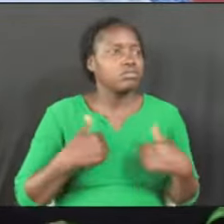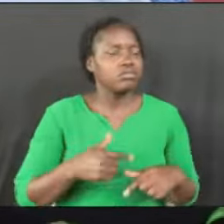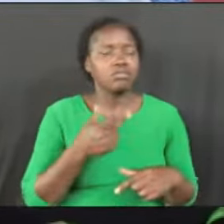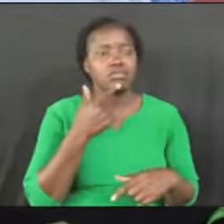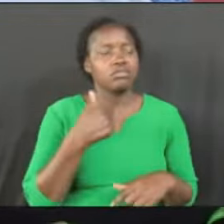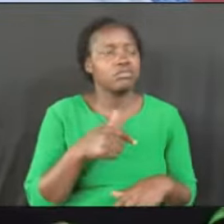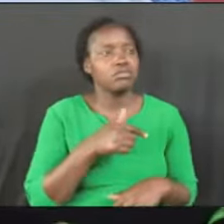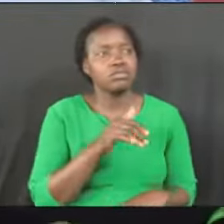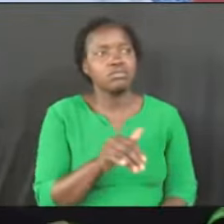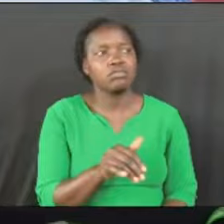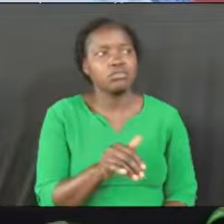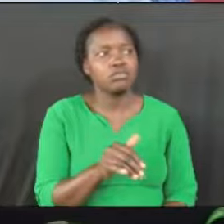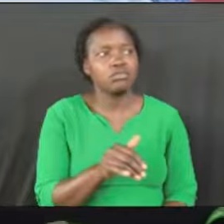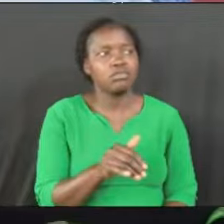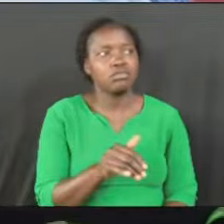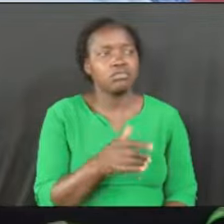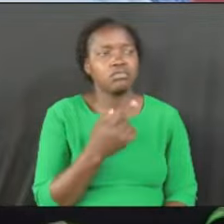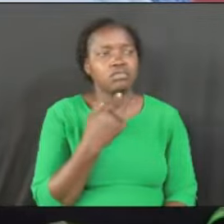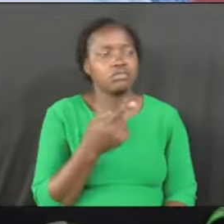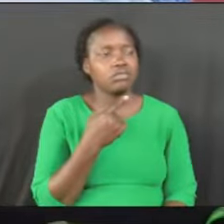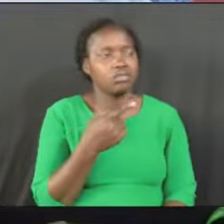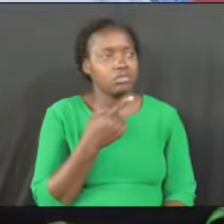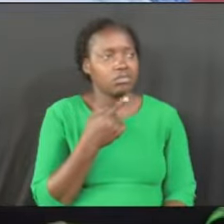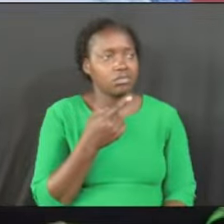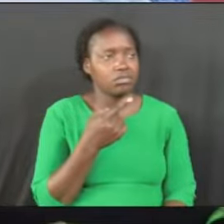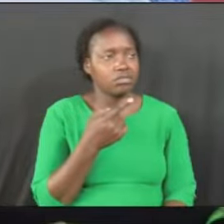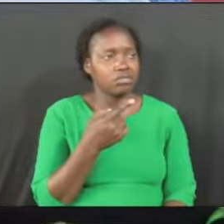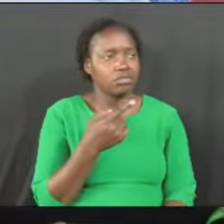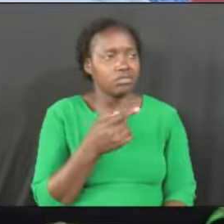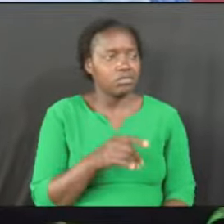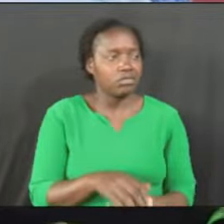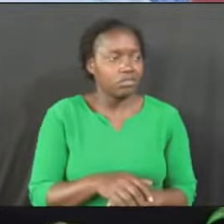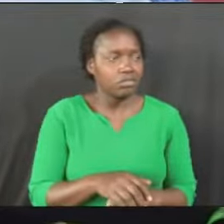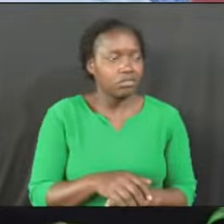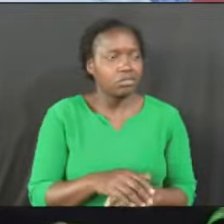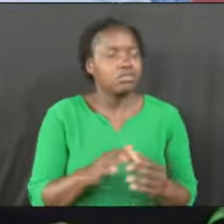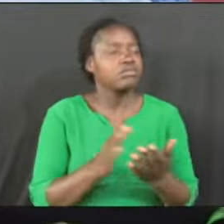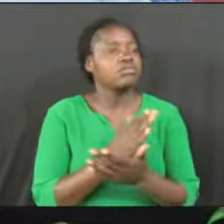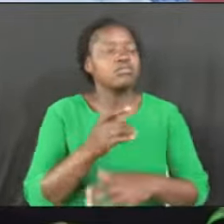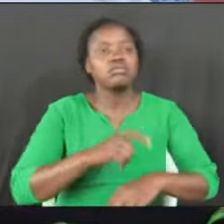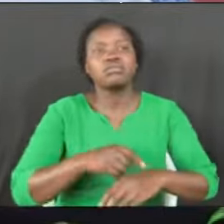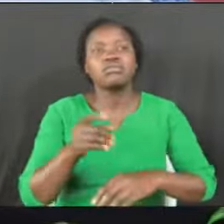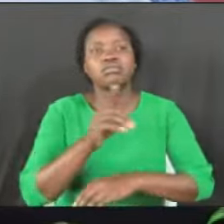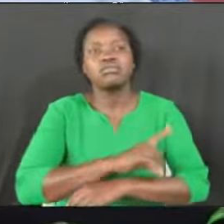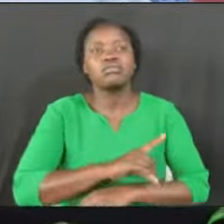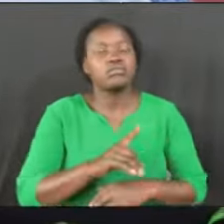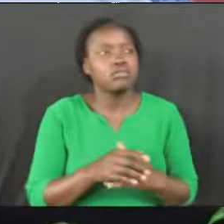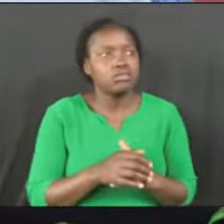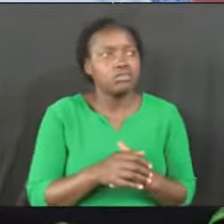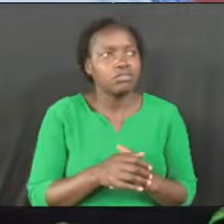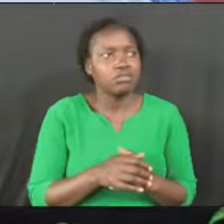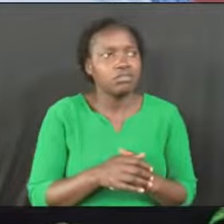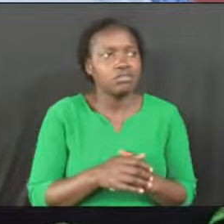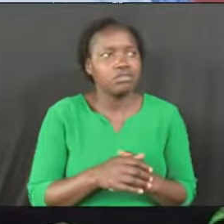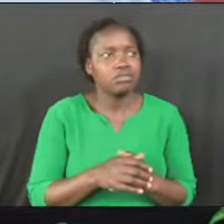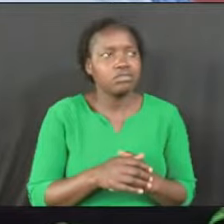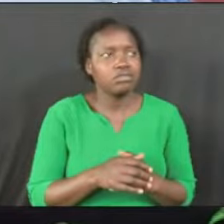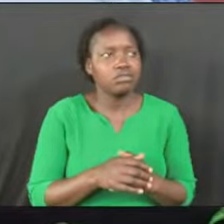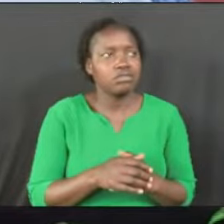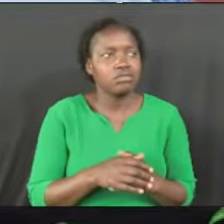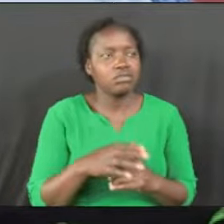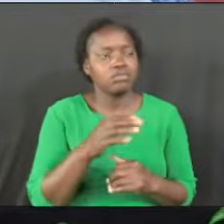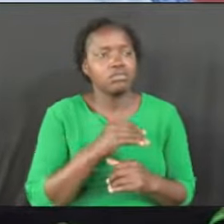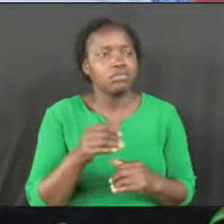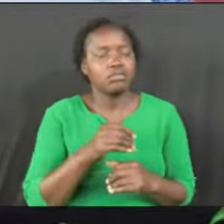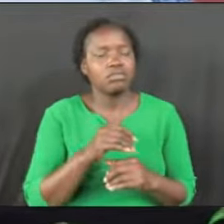that he was talking at a certain time of the day, and the sun was at its zenith, and the light